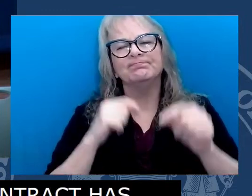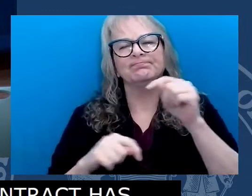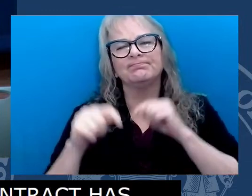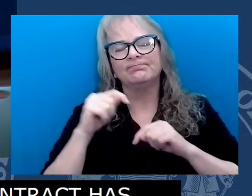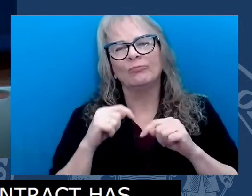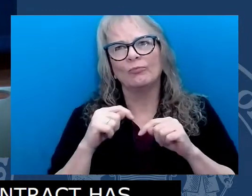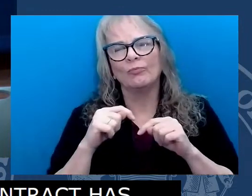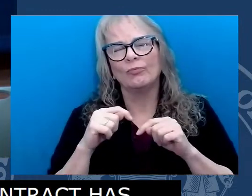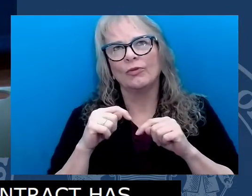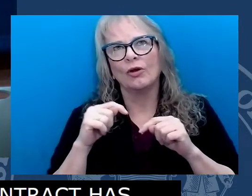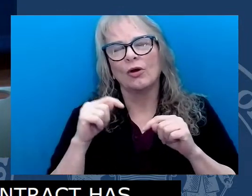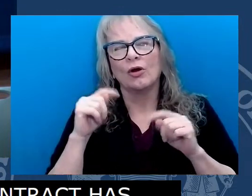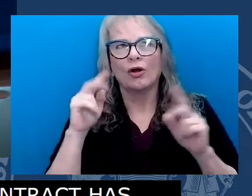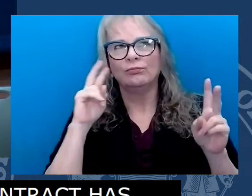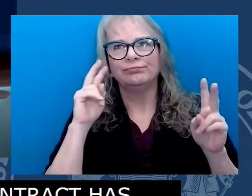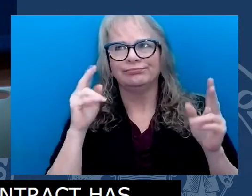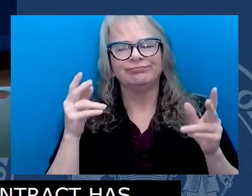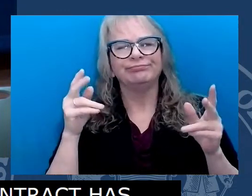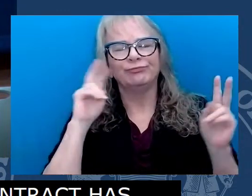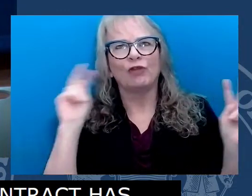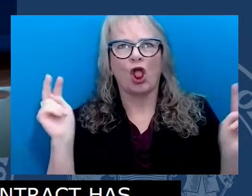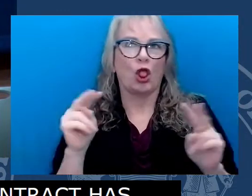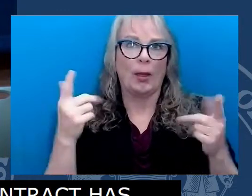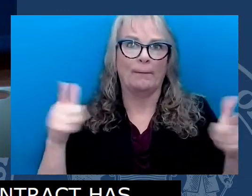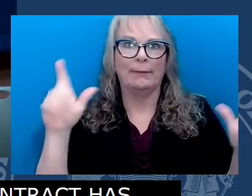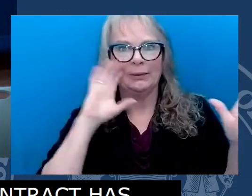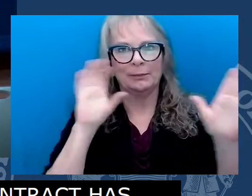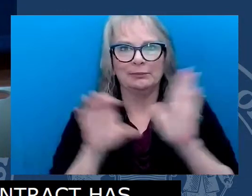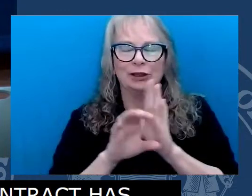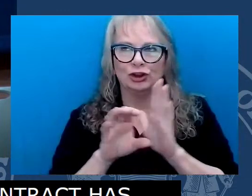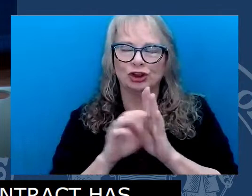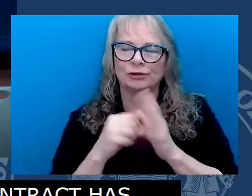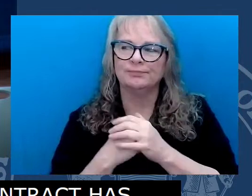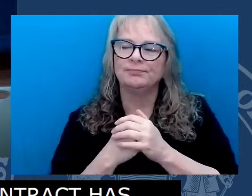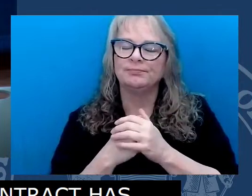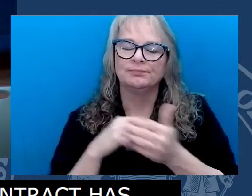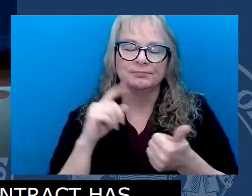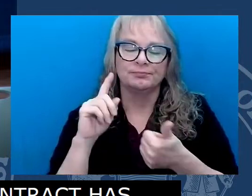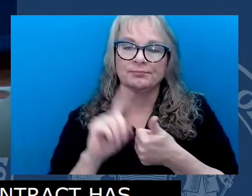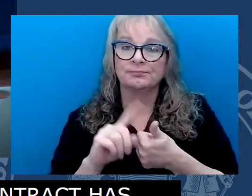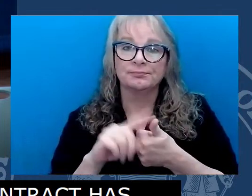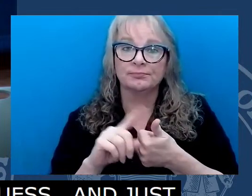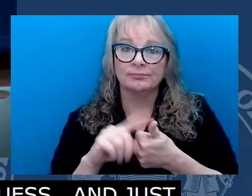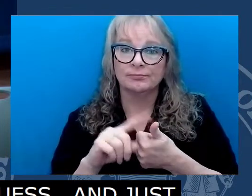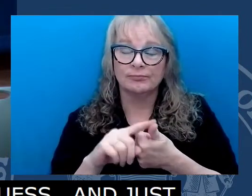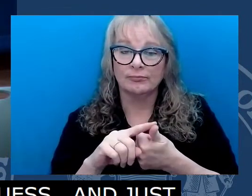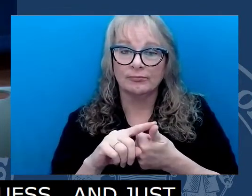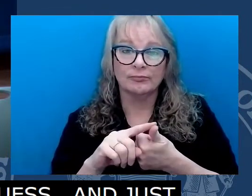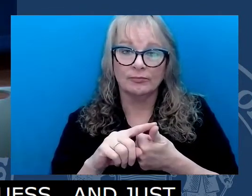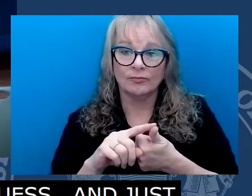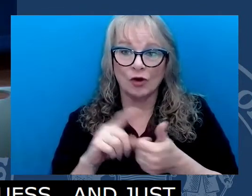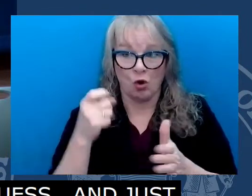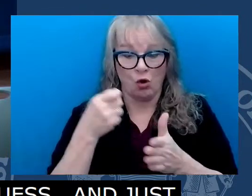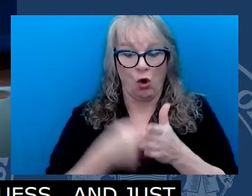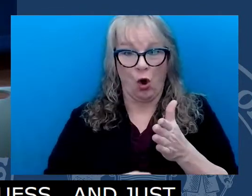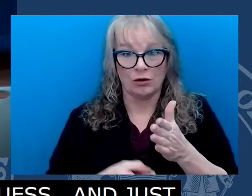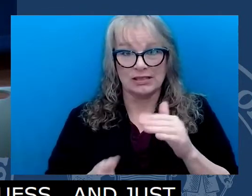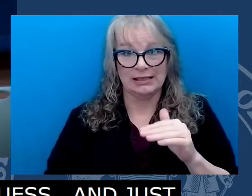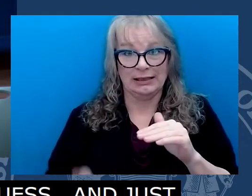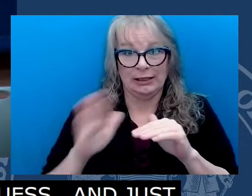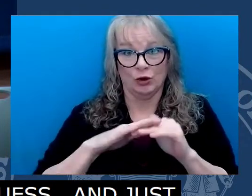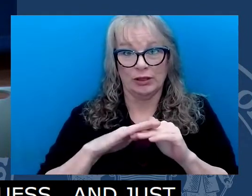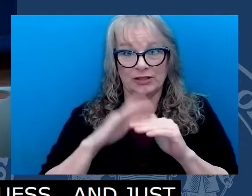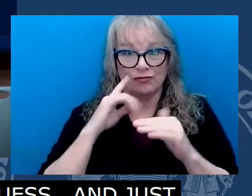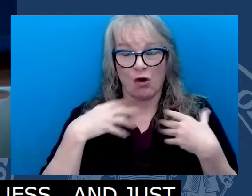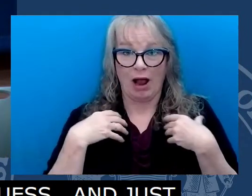the picture generally. Number one is that cost increases in healthcare